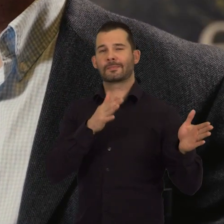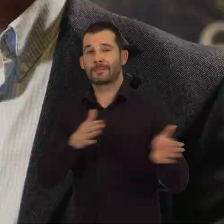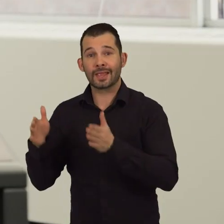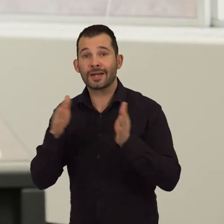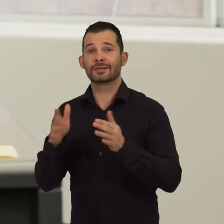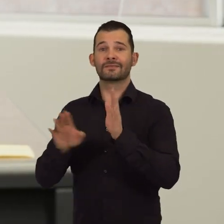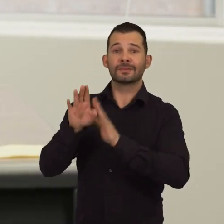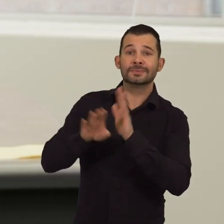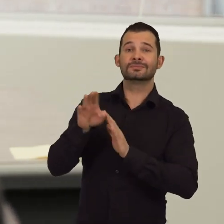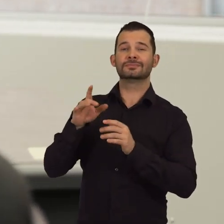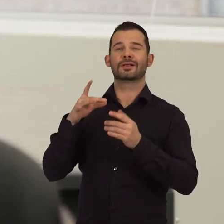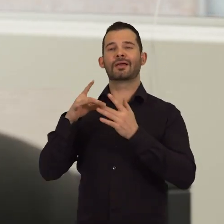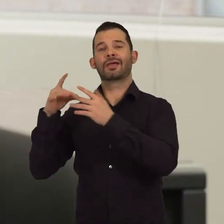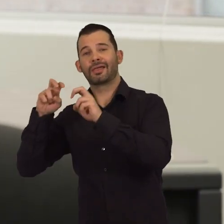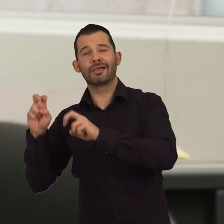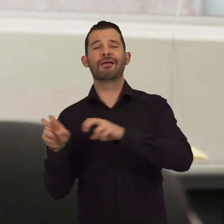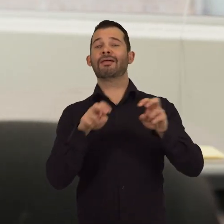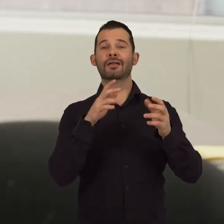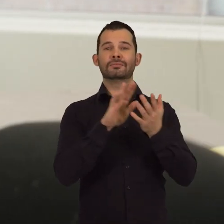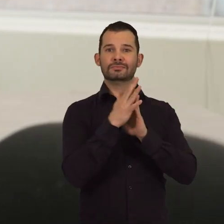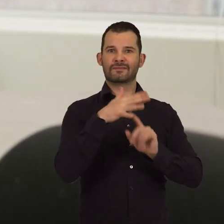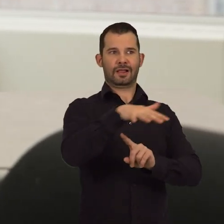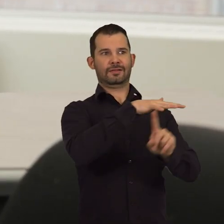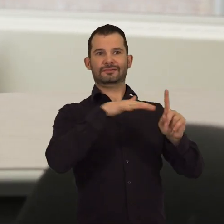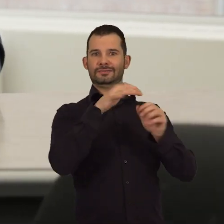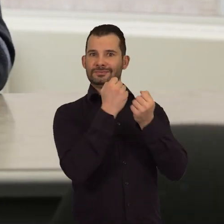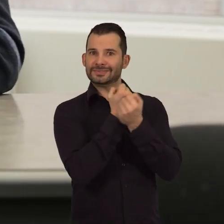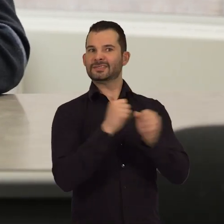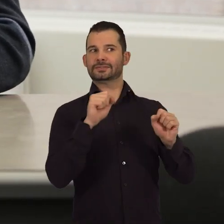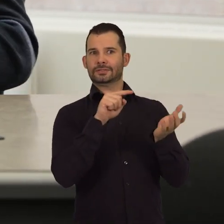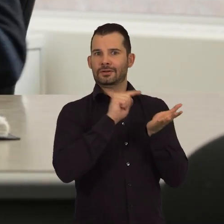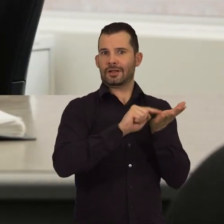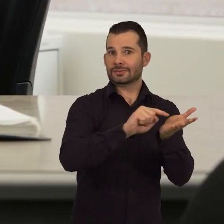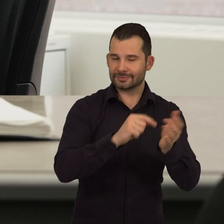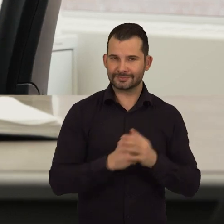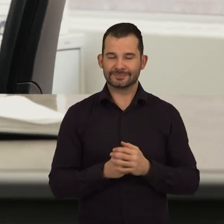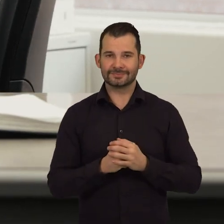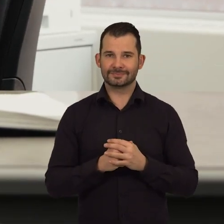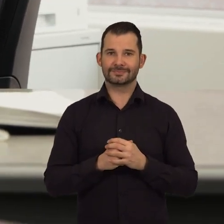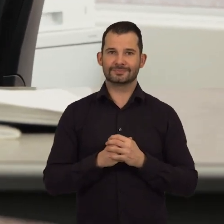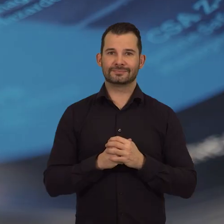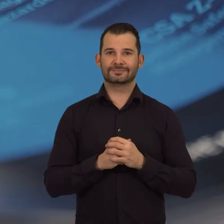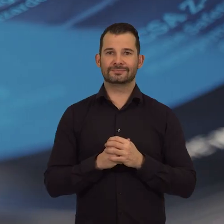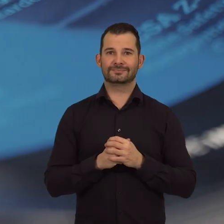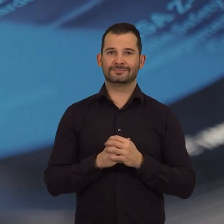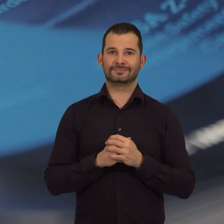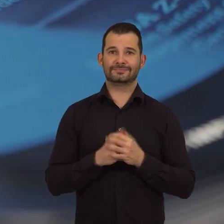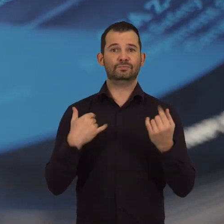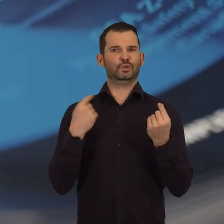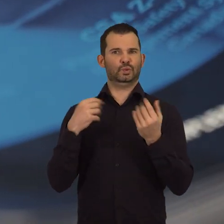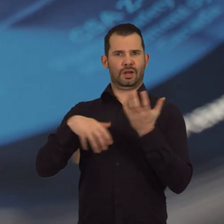and then eventually sort of transitioned into doing environmental health safety audits. Doing a combination of my